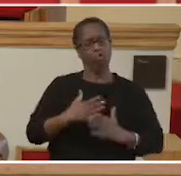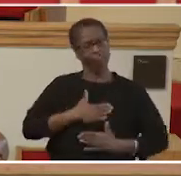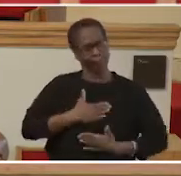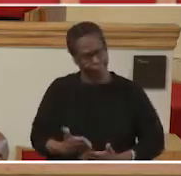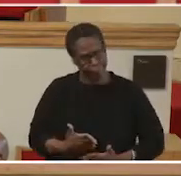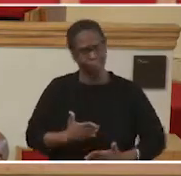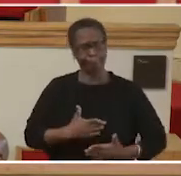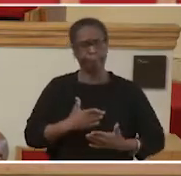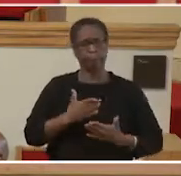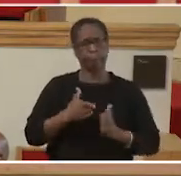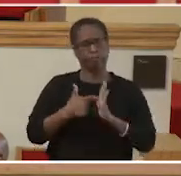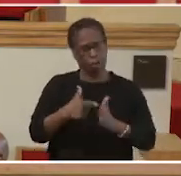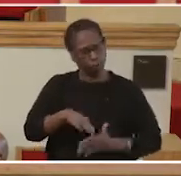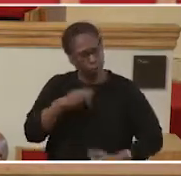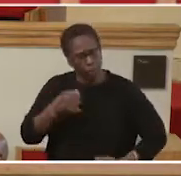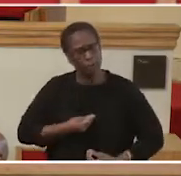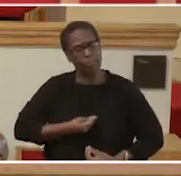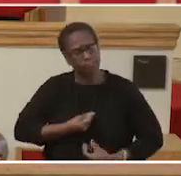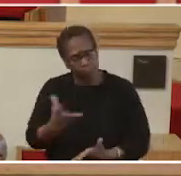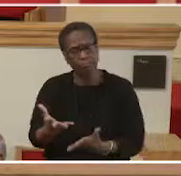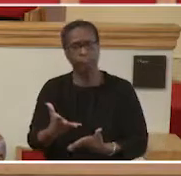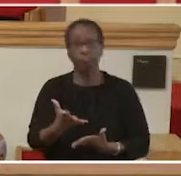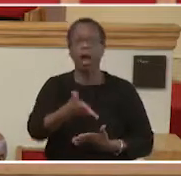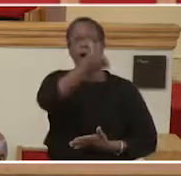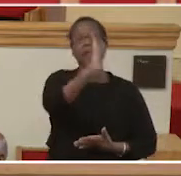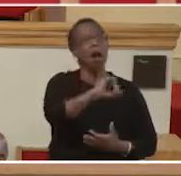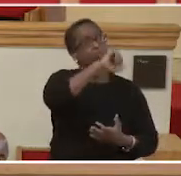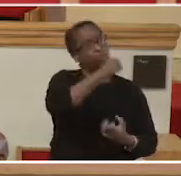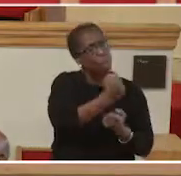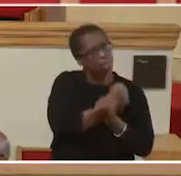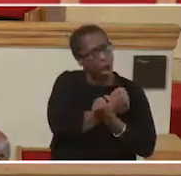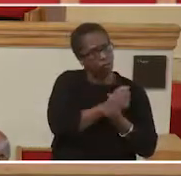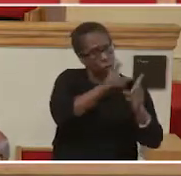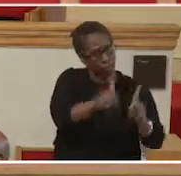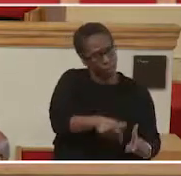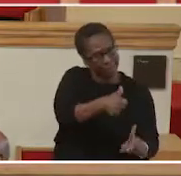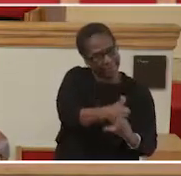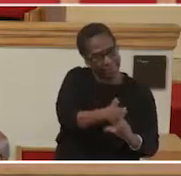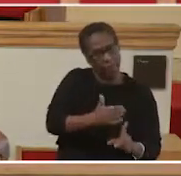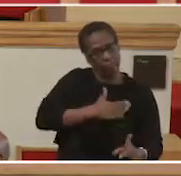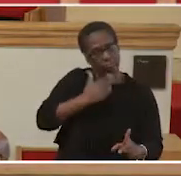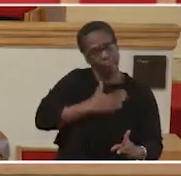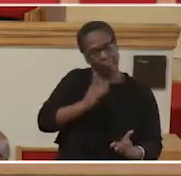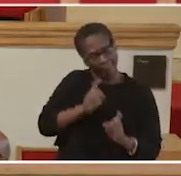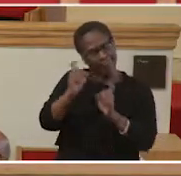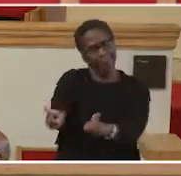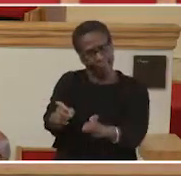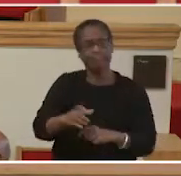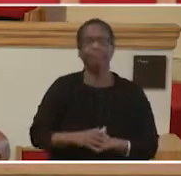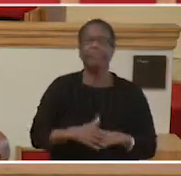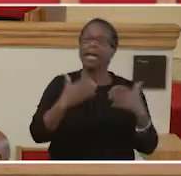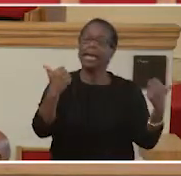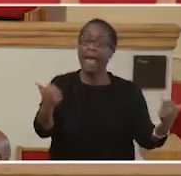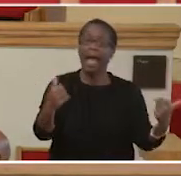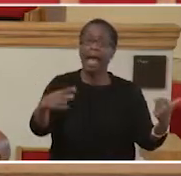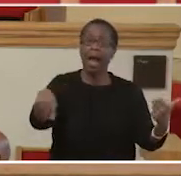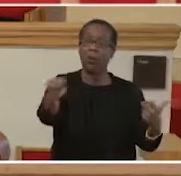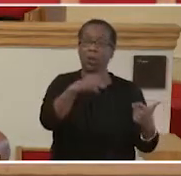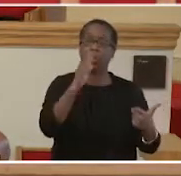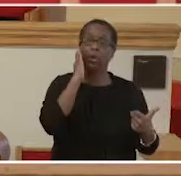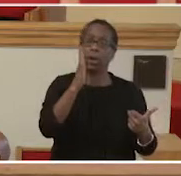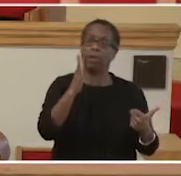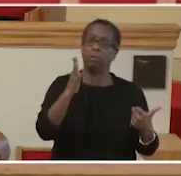spirit, for God loves a cheerful giver. So ushers, come forward now as we receive the people's